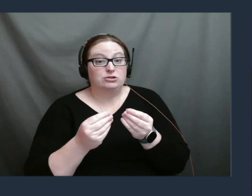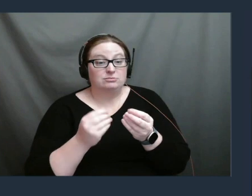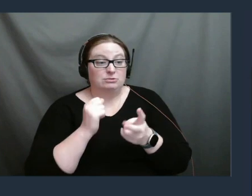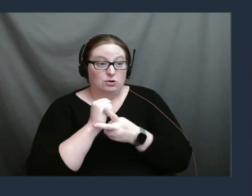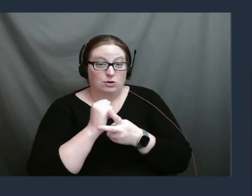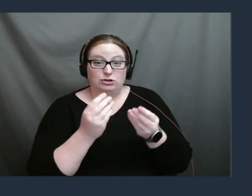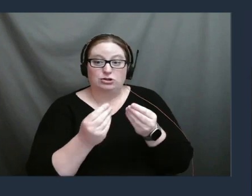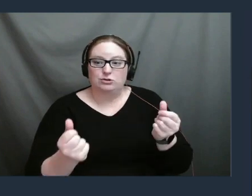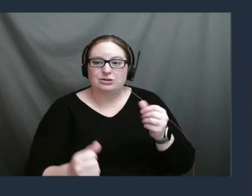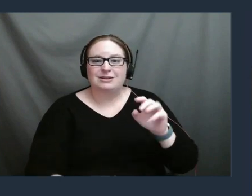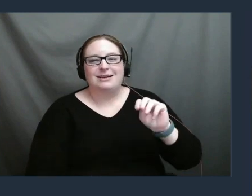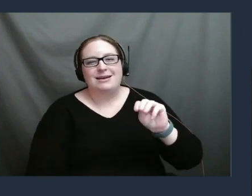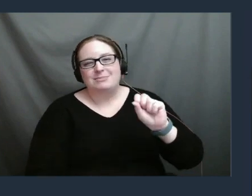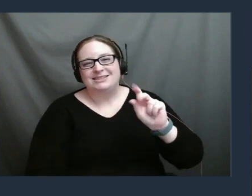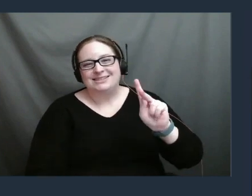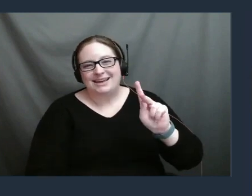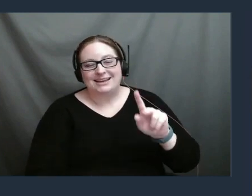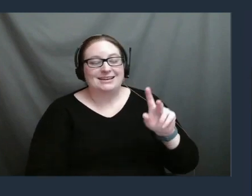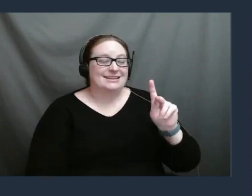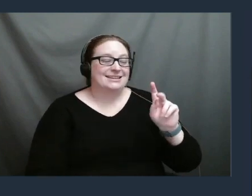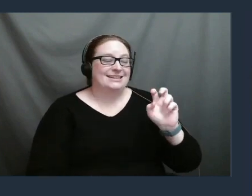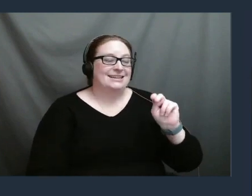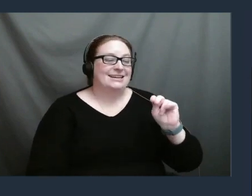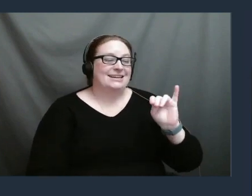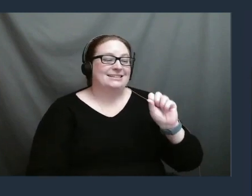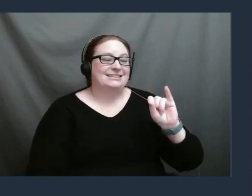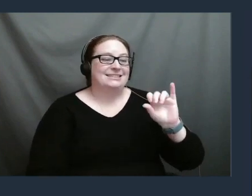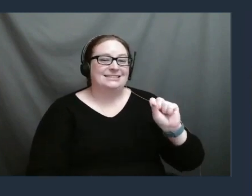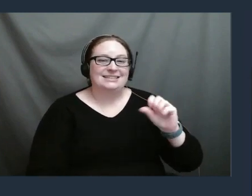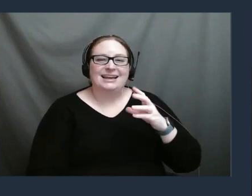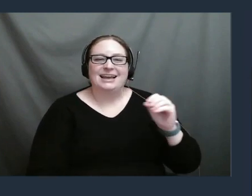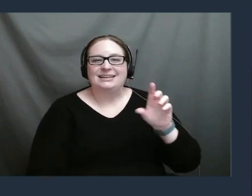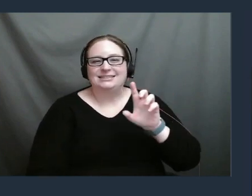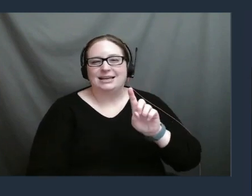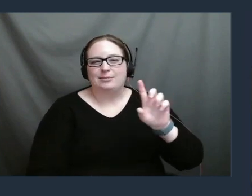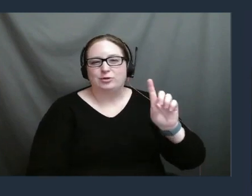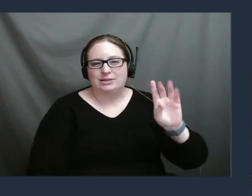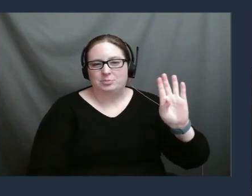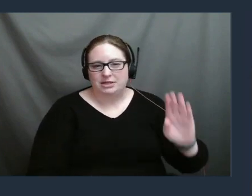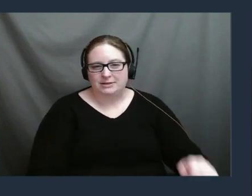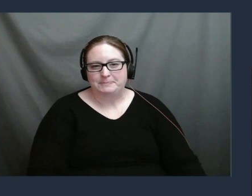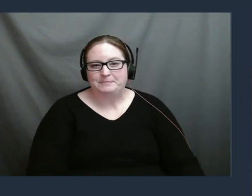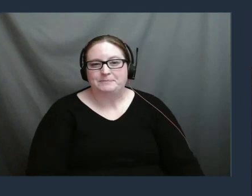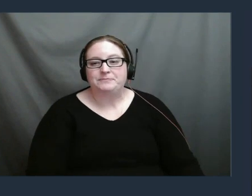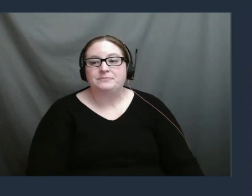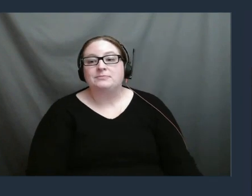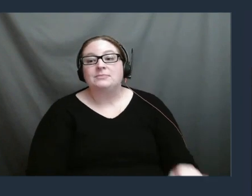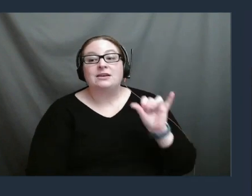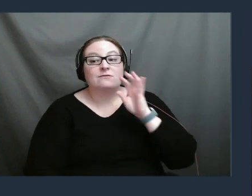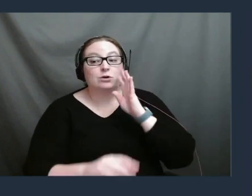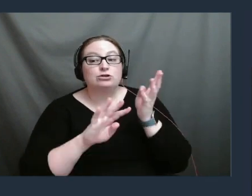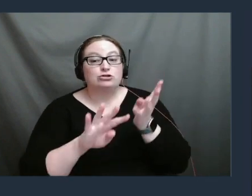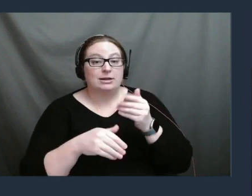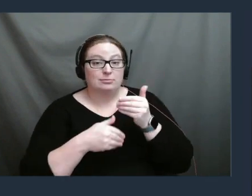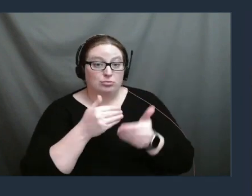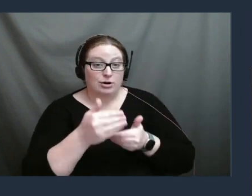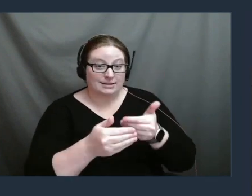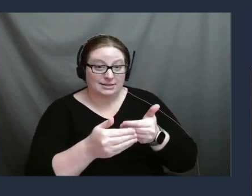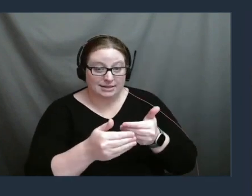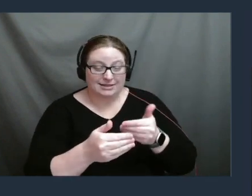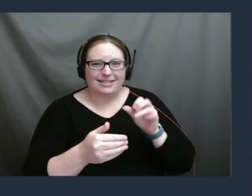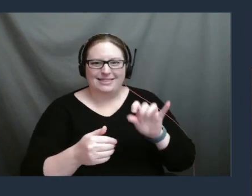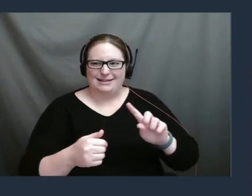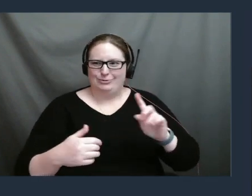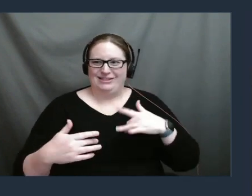Amazon MSK, Kinesis Data Streams, and DynamoDB Streams. Which brings us to stream processing. And this is where the exciting